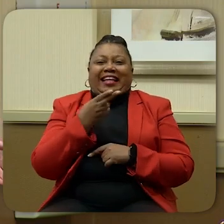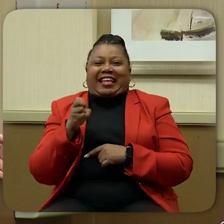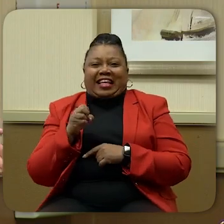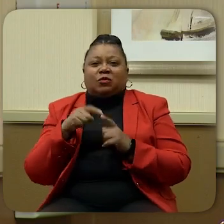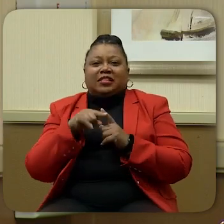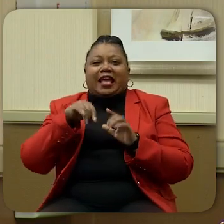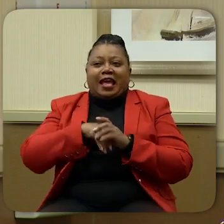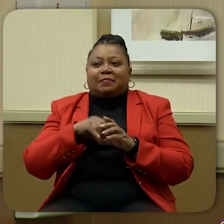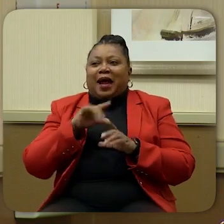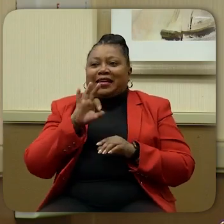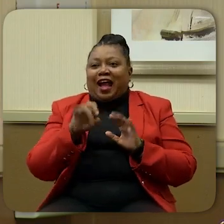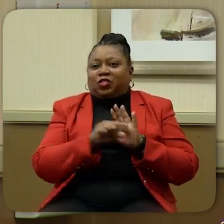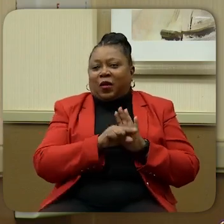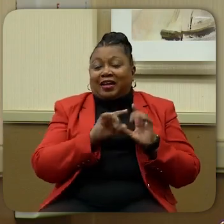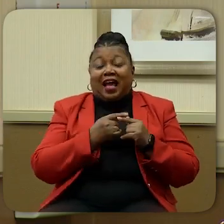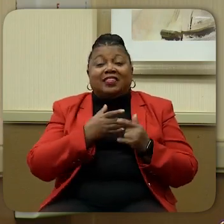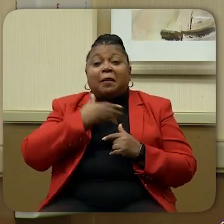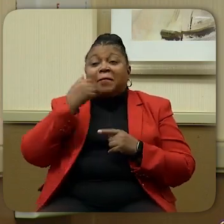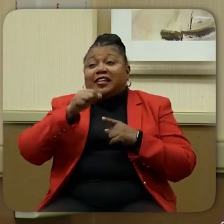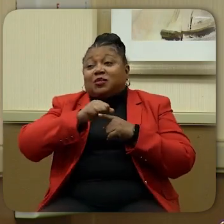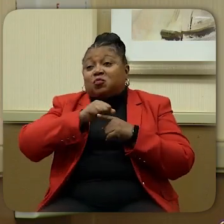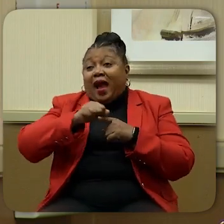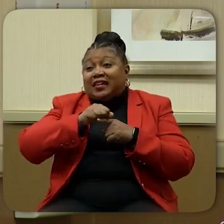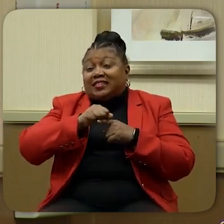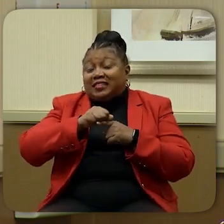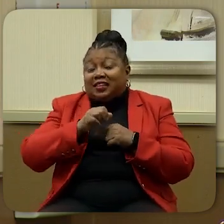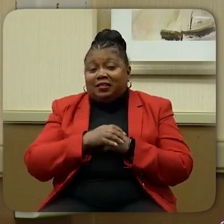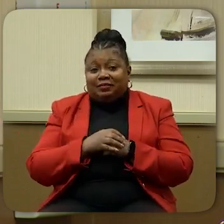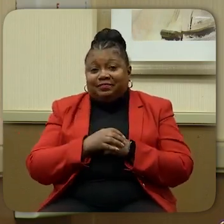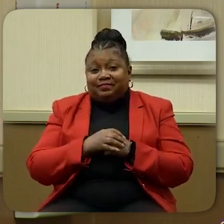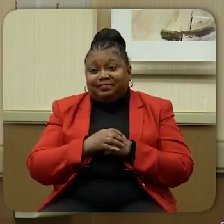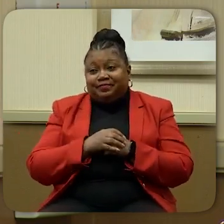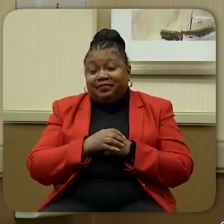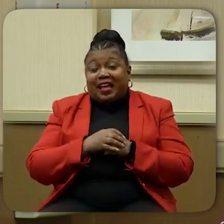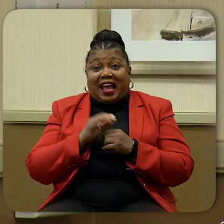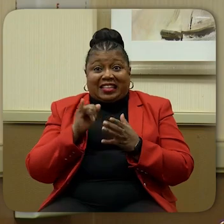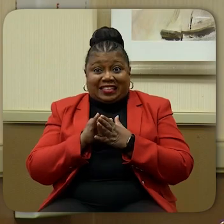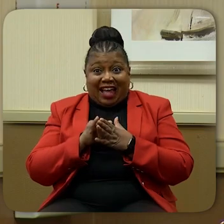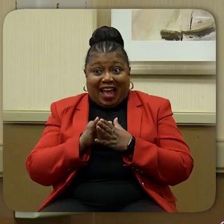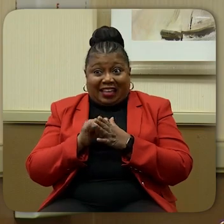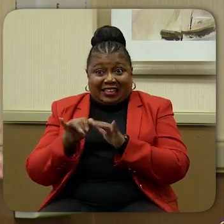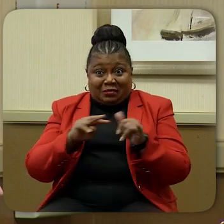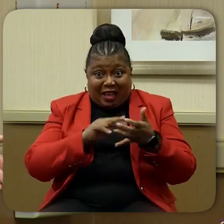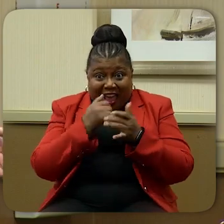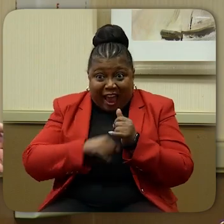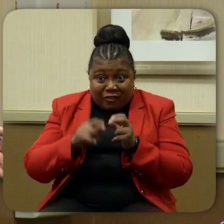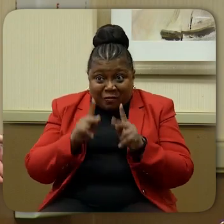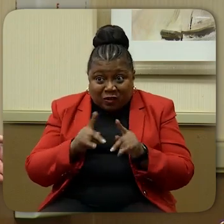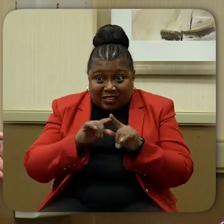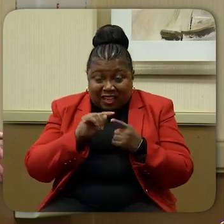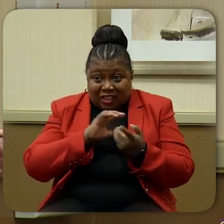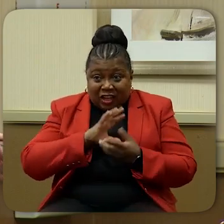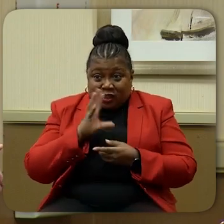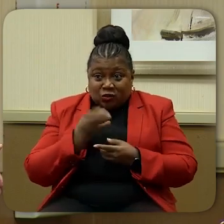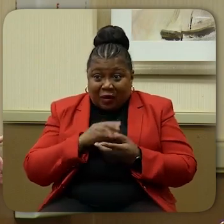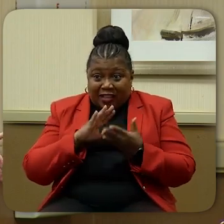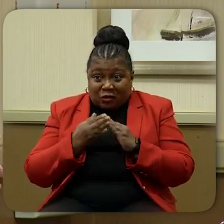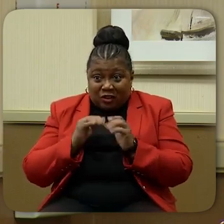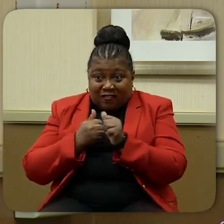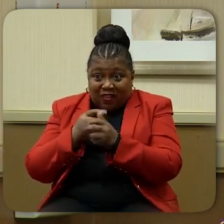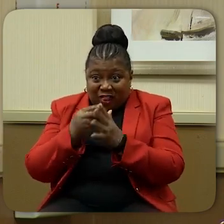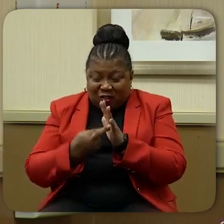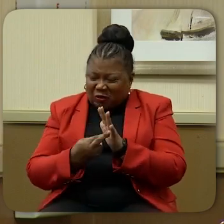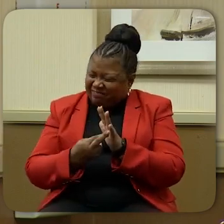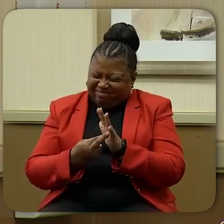my 9th grade class. That's just what we consider best practice. Now, does that stand for every single person in the trans community is going to follow